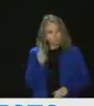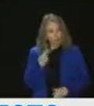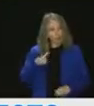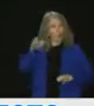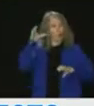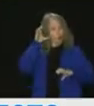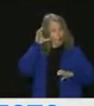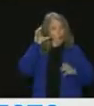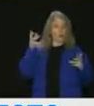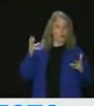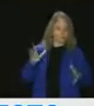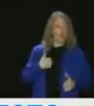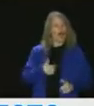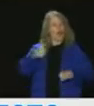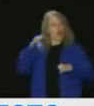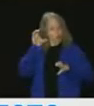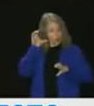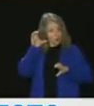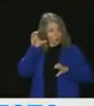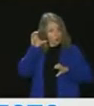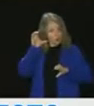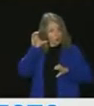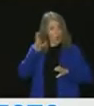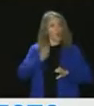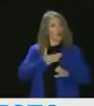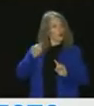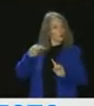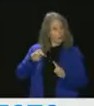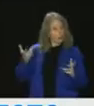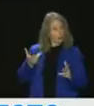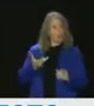We've heard you. It's time to go home now.